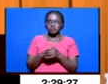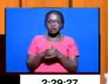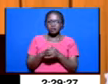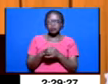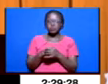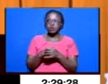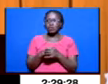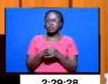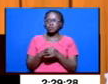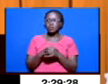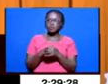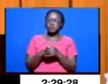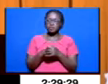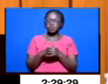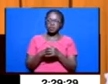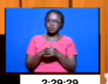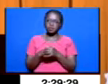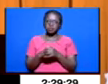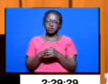On question number 4,